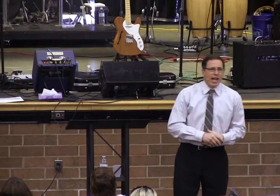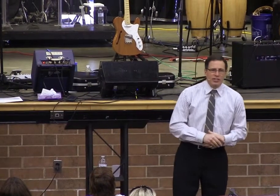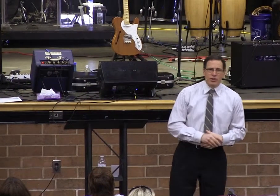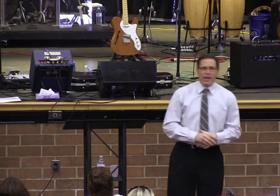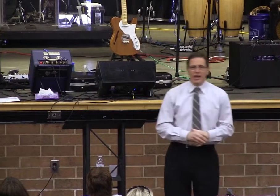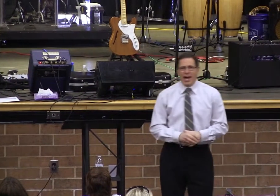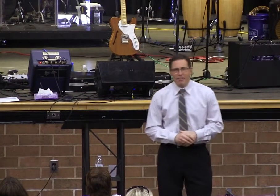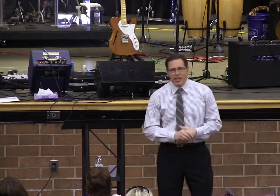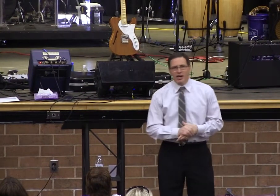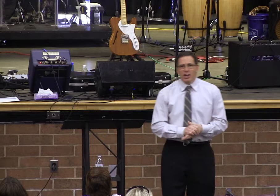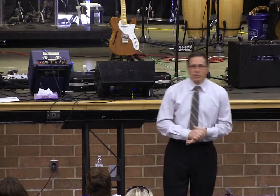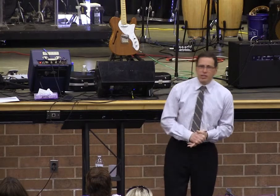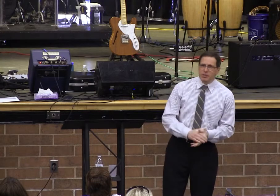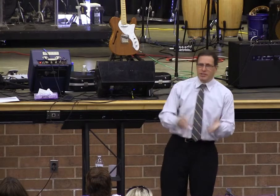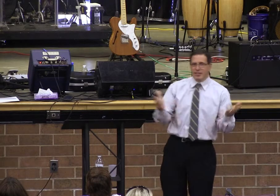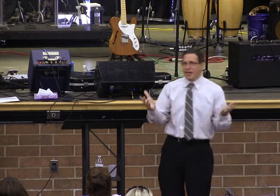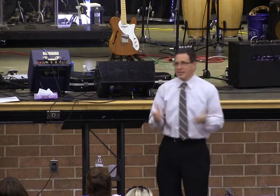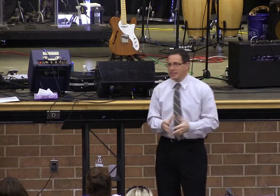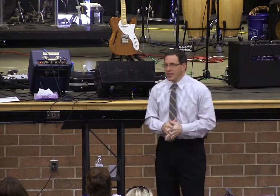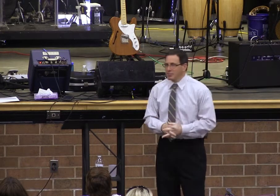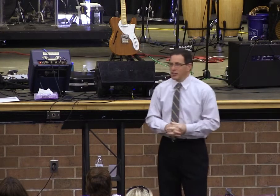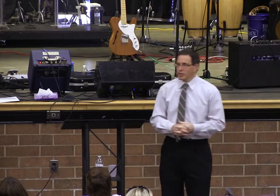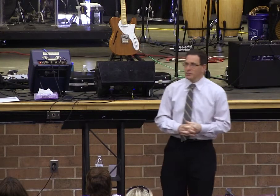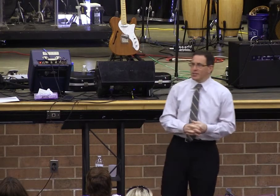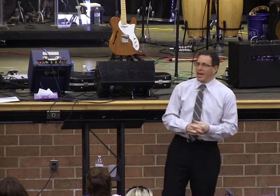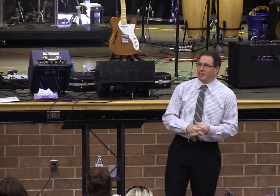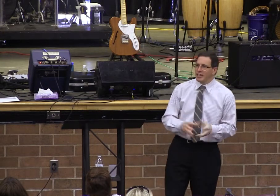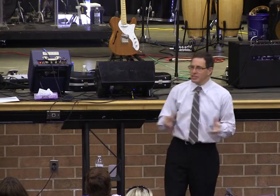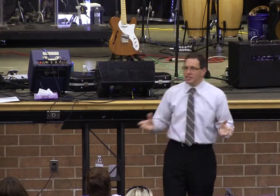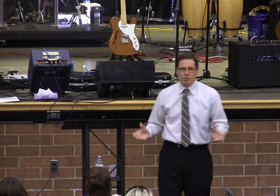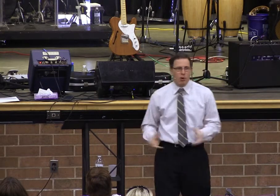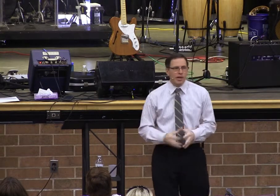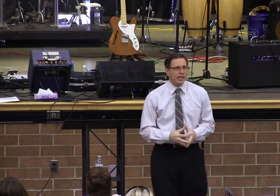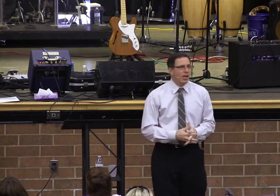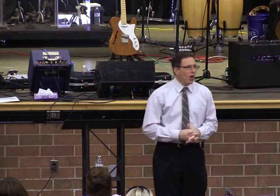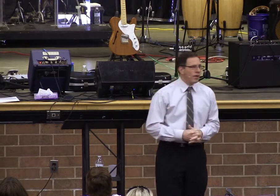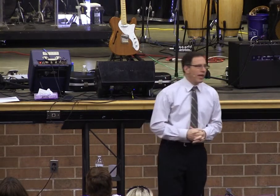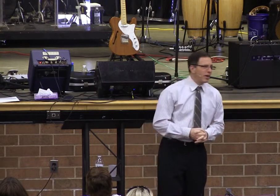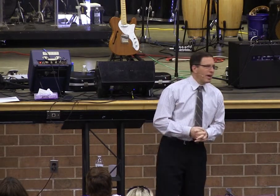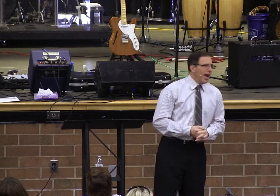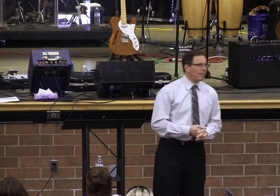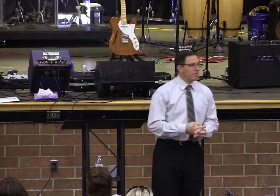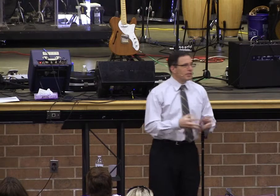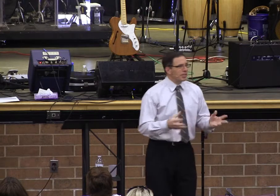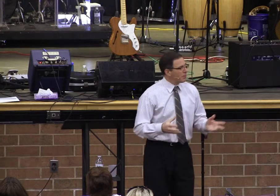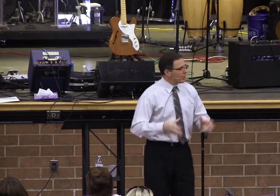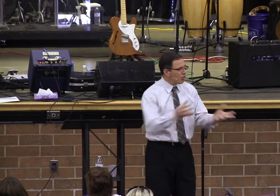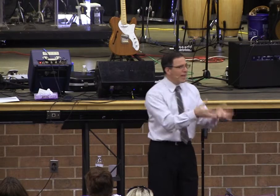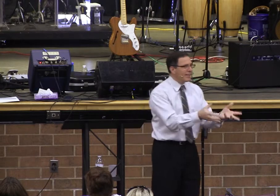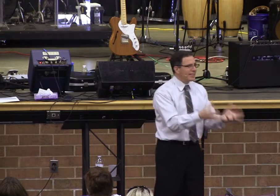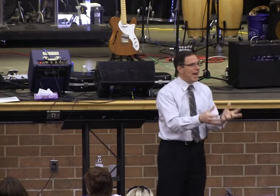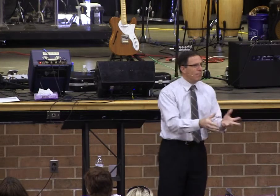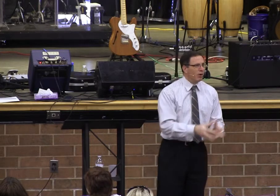idols and so they would have their Christmas not that they celebrated Christmas they'd have the end of the year party or they would have a business